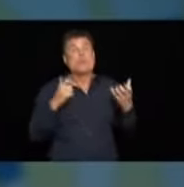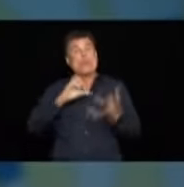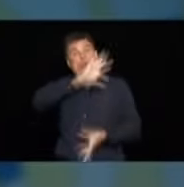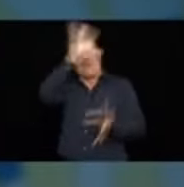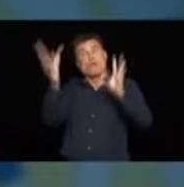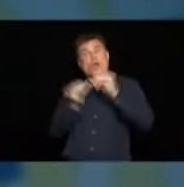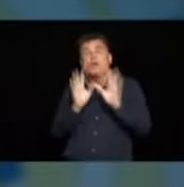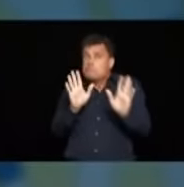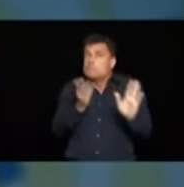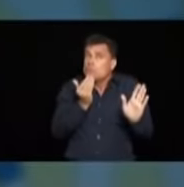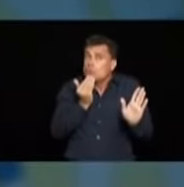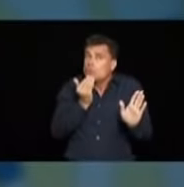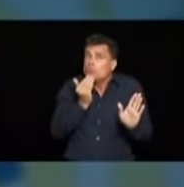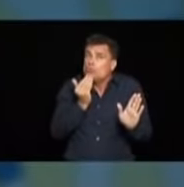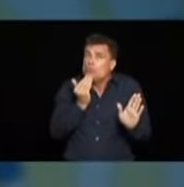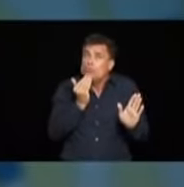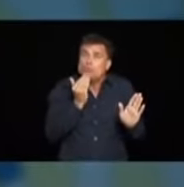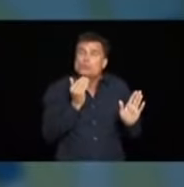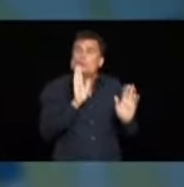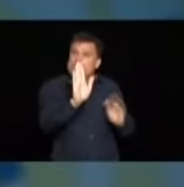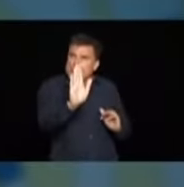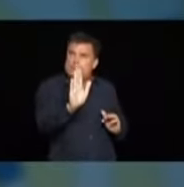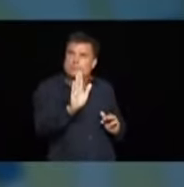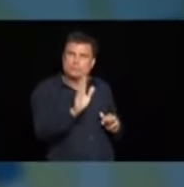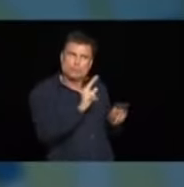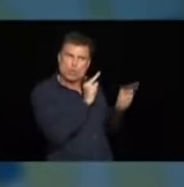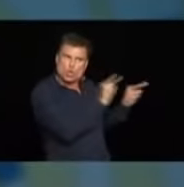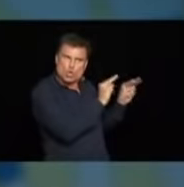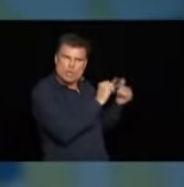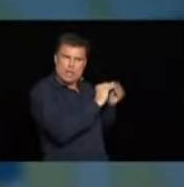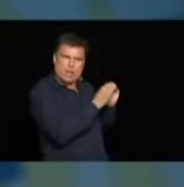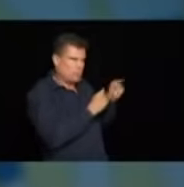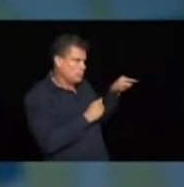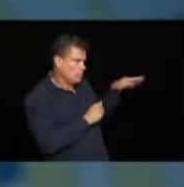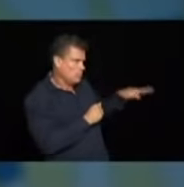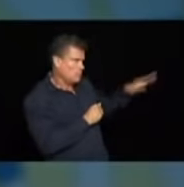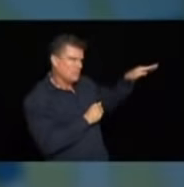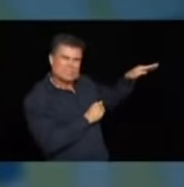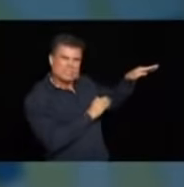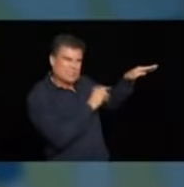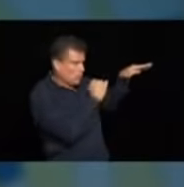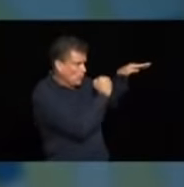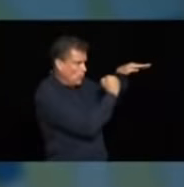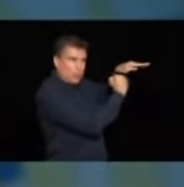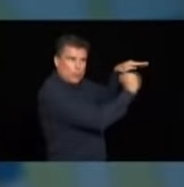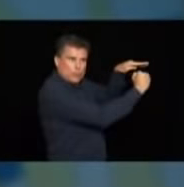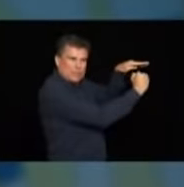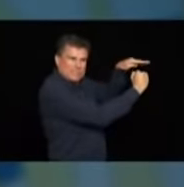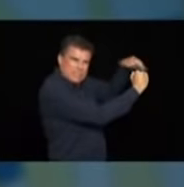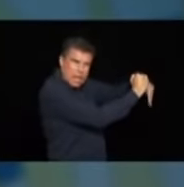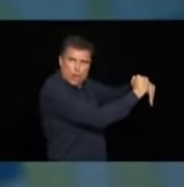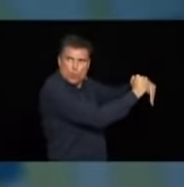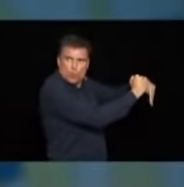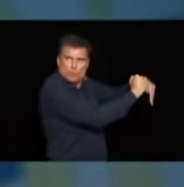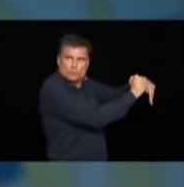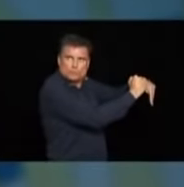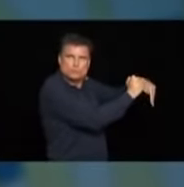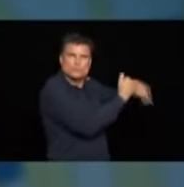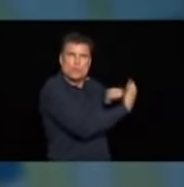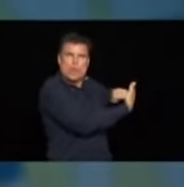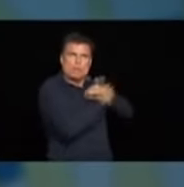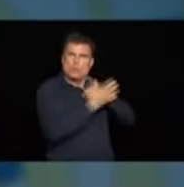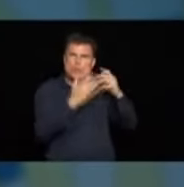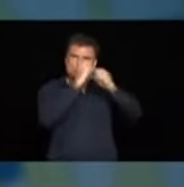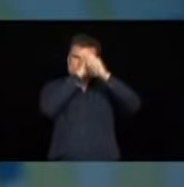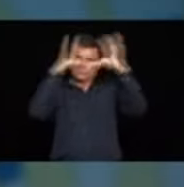overall compared to the population in BC. But this is something that we are watching, because this gives us an idea of how well we're doing